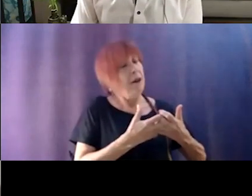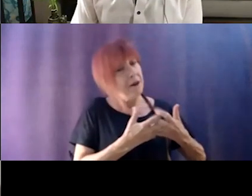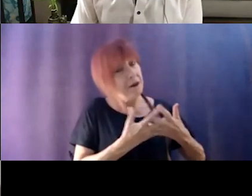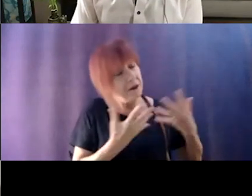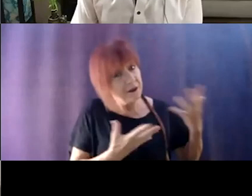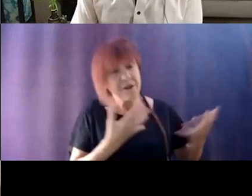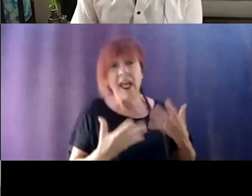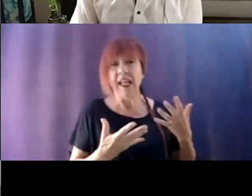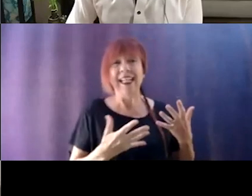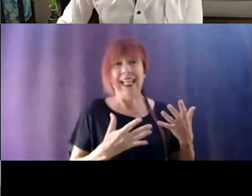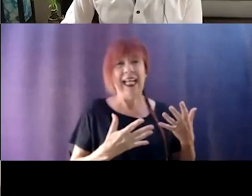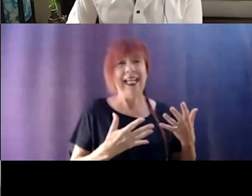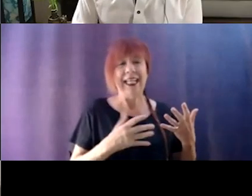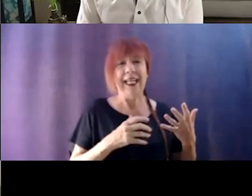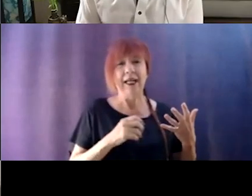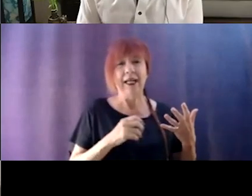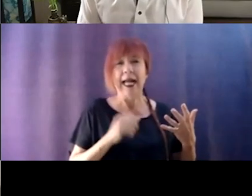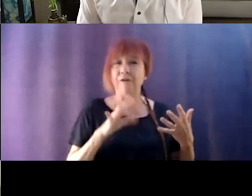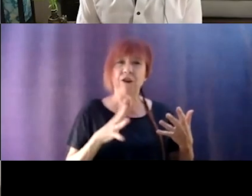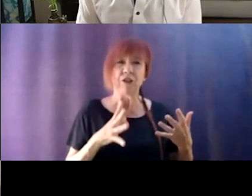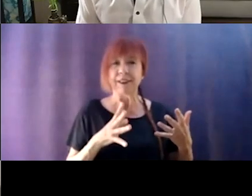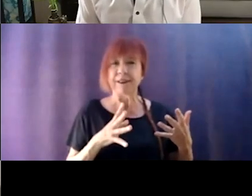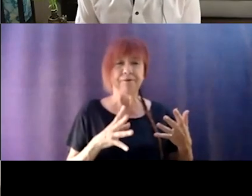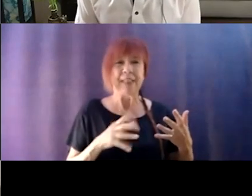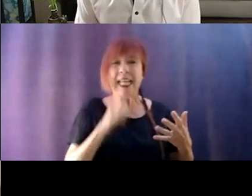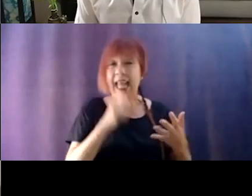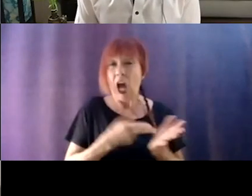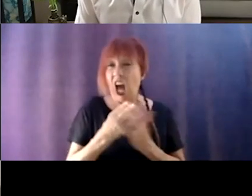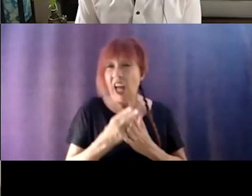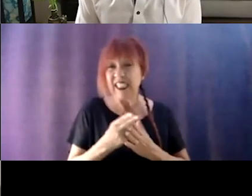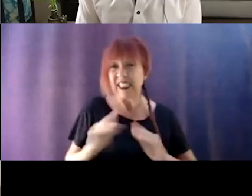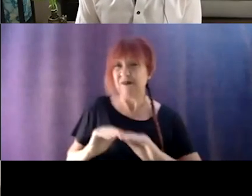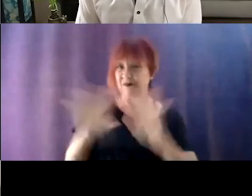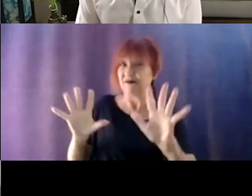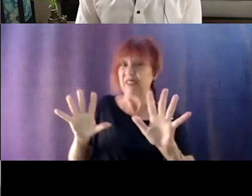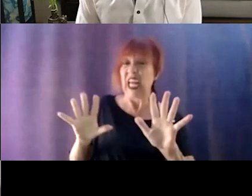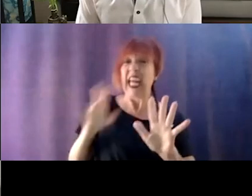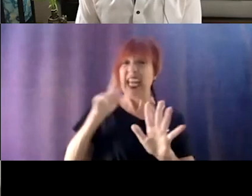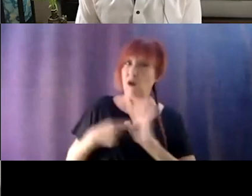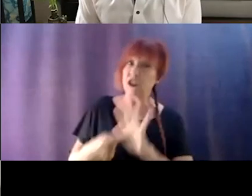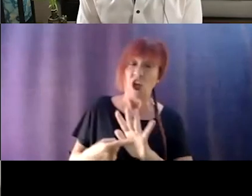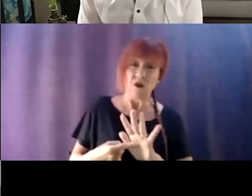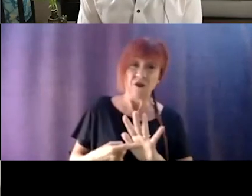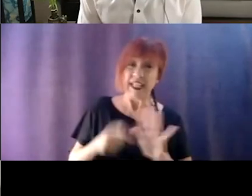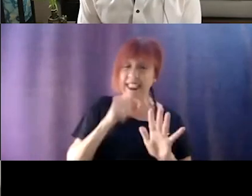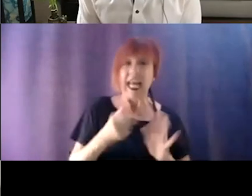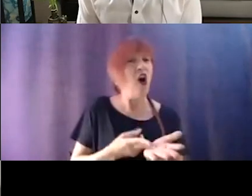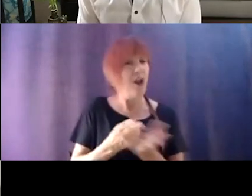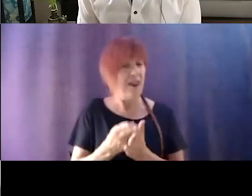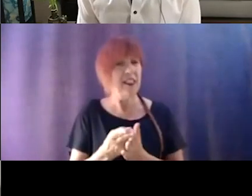reads if you are working with them and you're not already resonating with them authentically. That makes sense. Yeah, I love